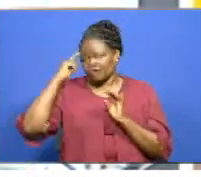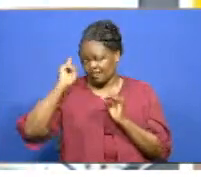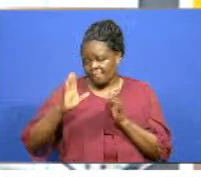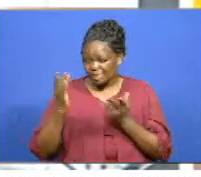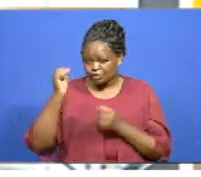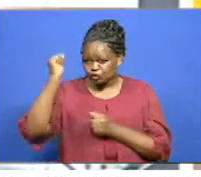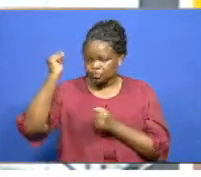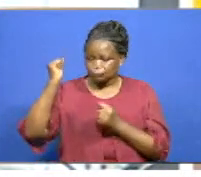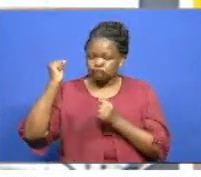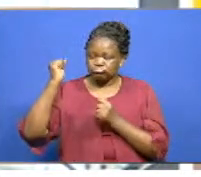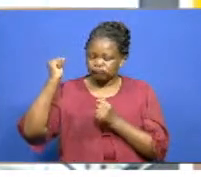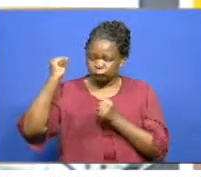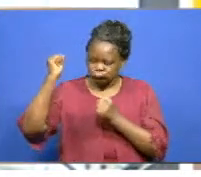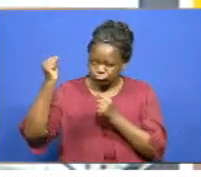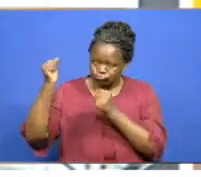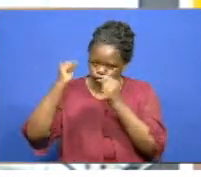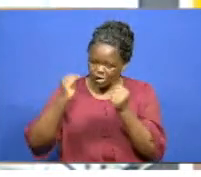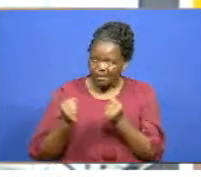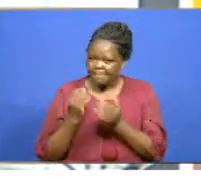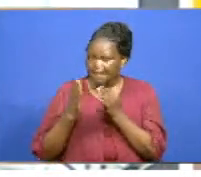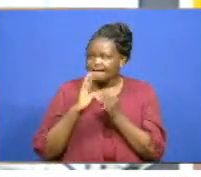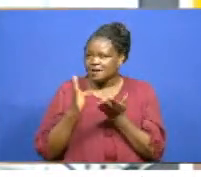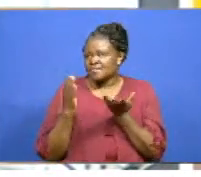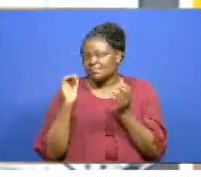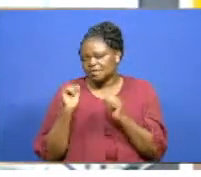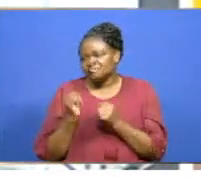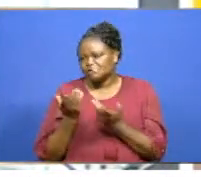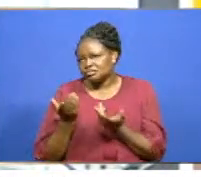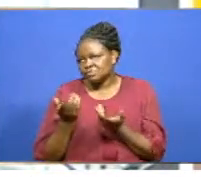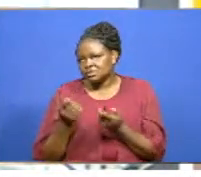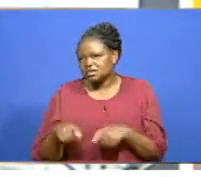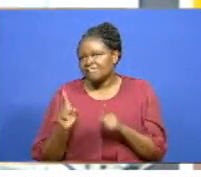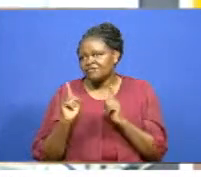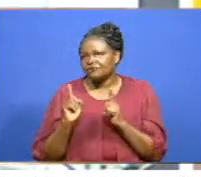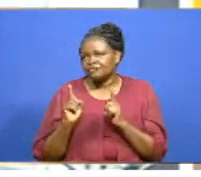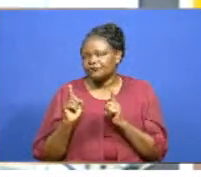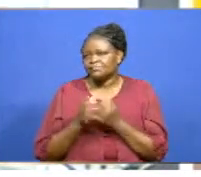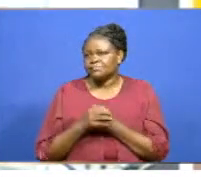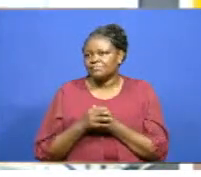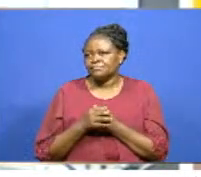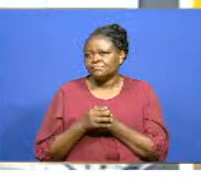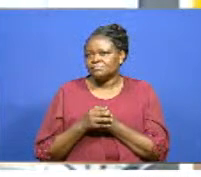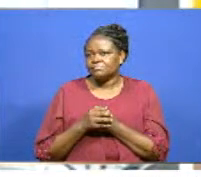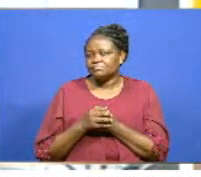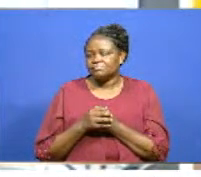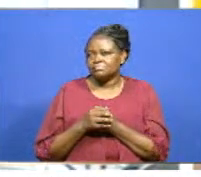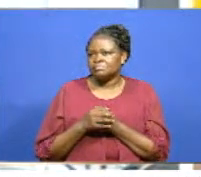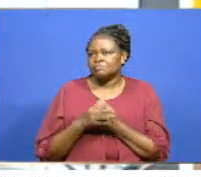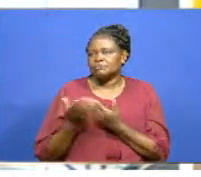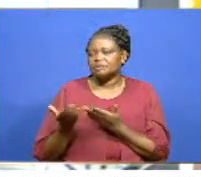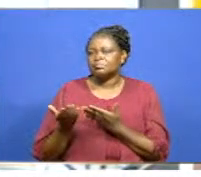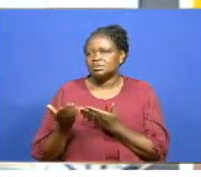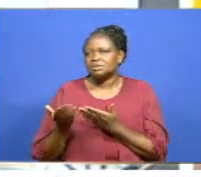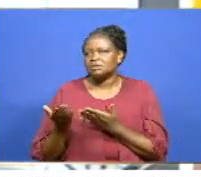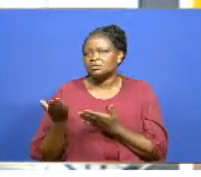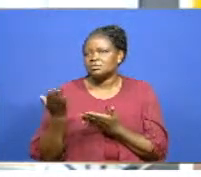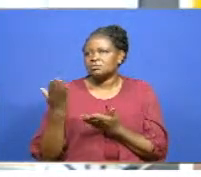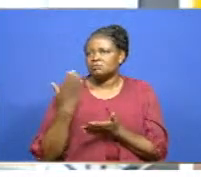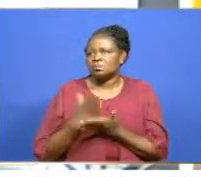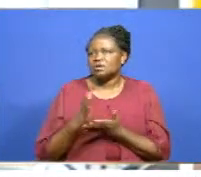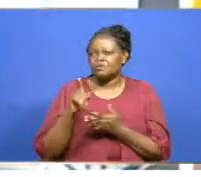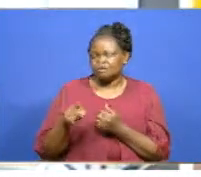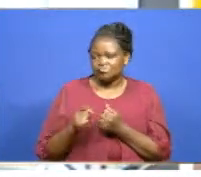political strategy. But maybe it could have been, maybe he may have been rained on by one of the, as part of the